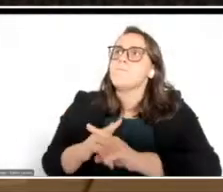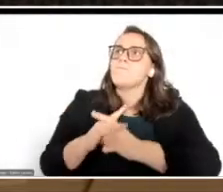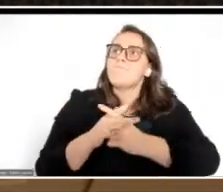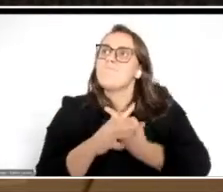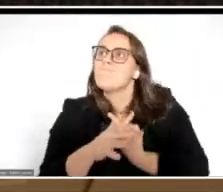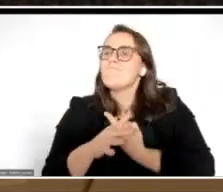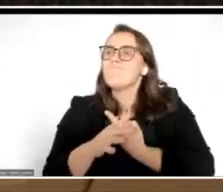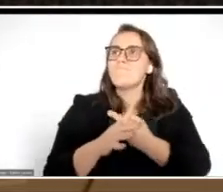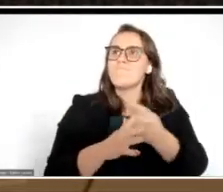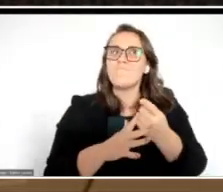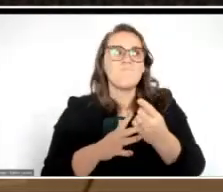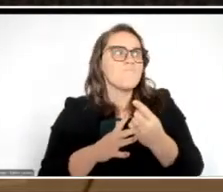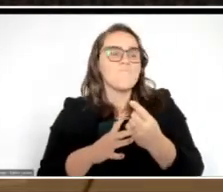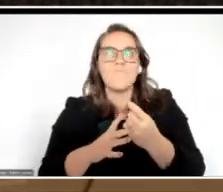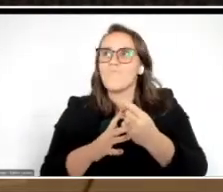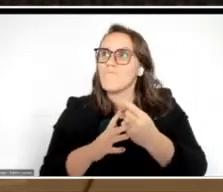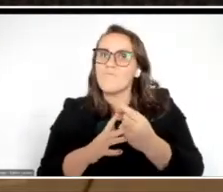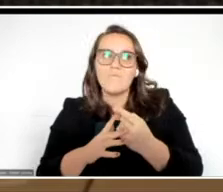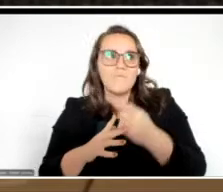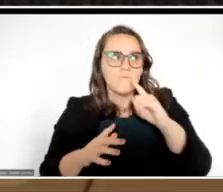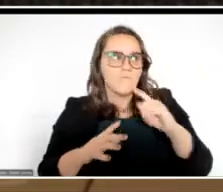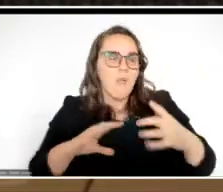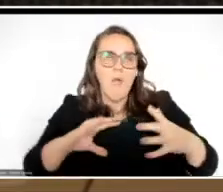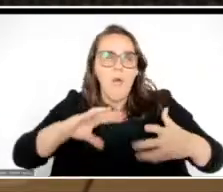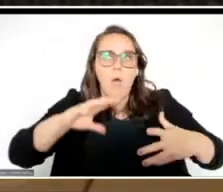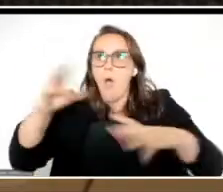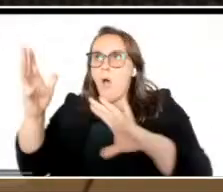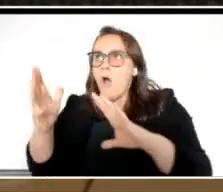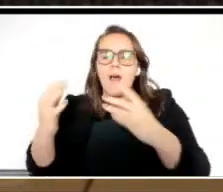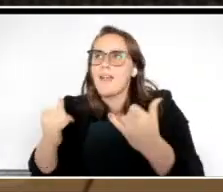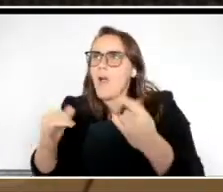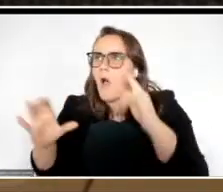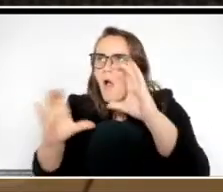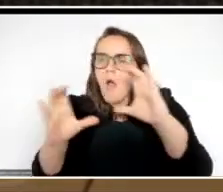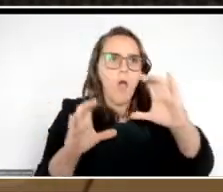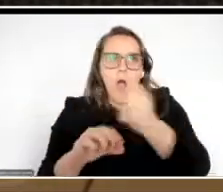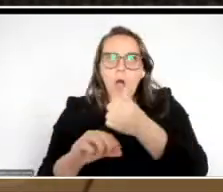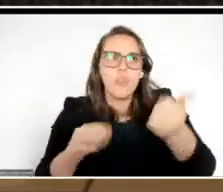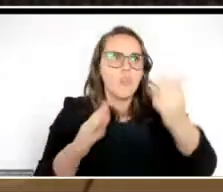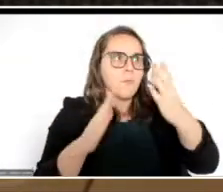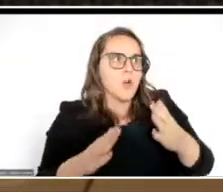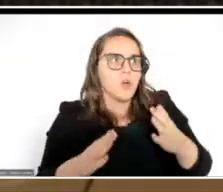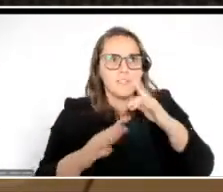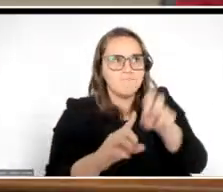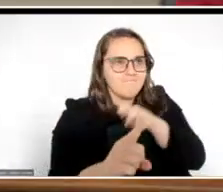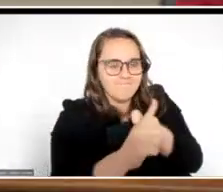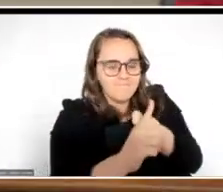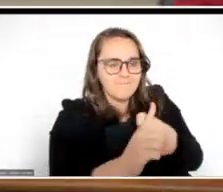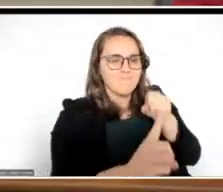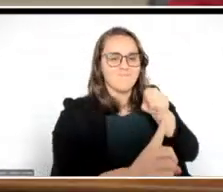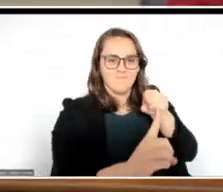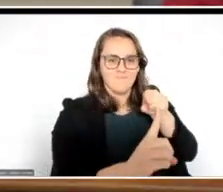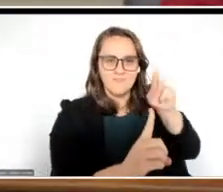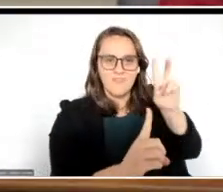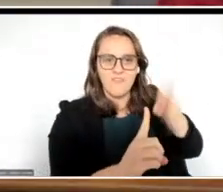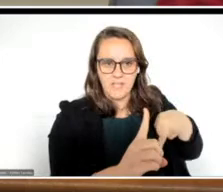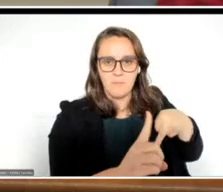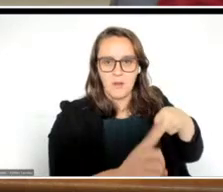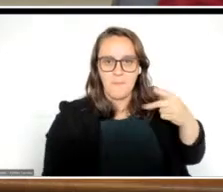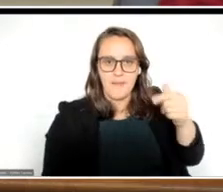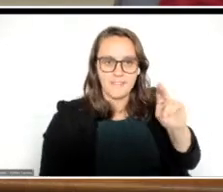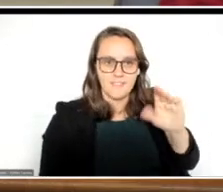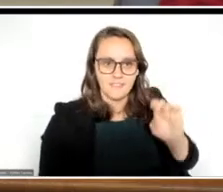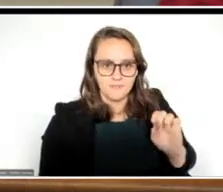at another individual while they're ready to do this. Here's a